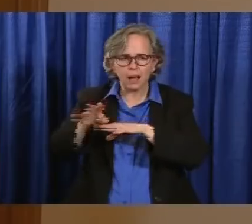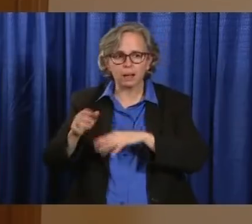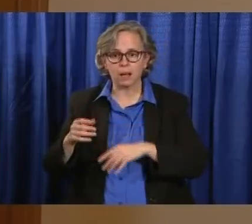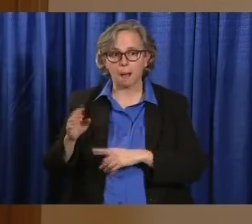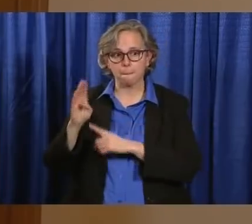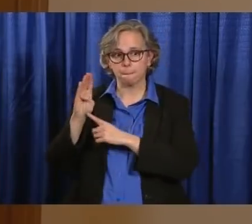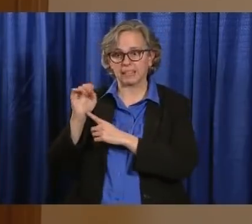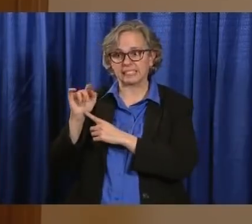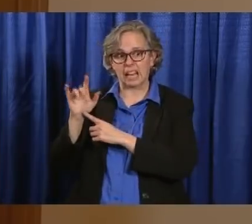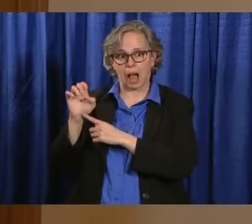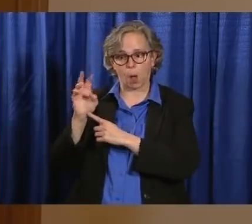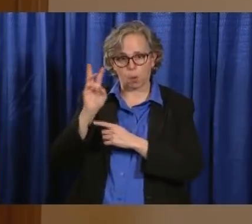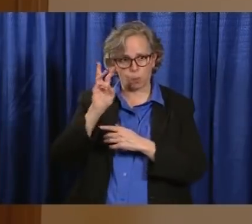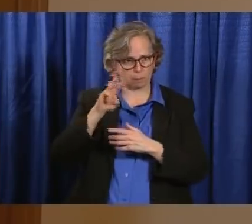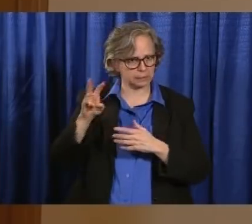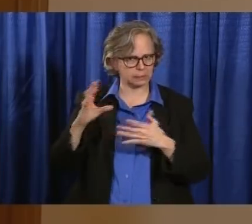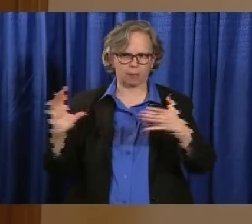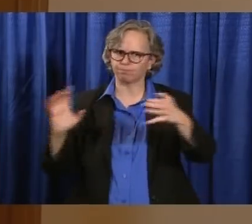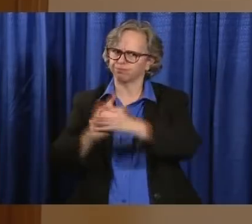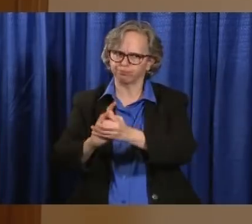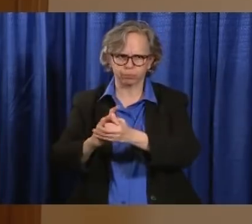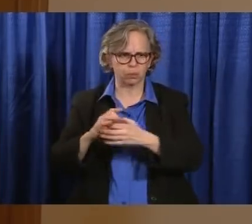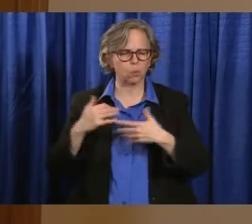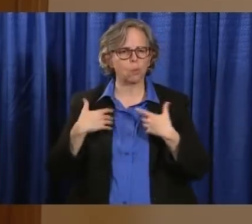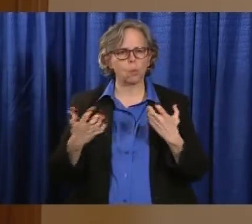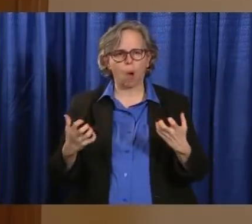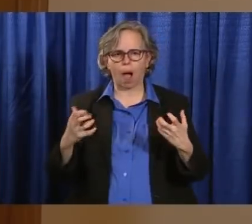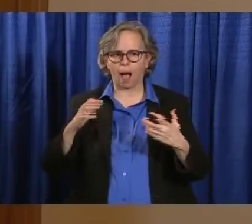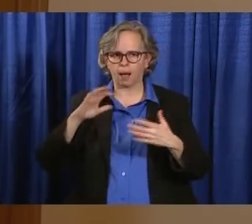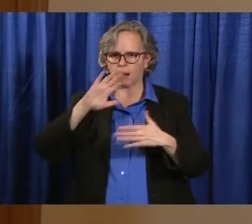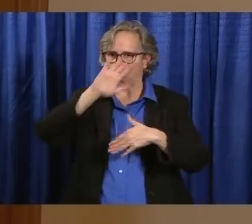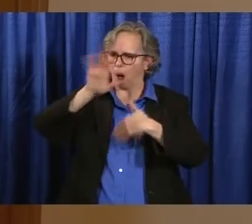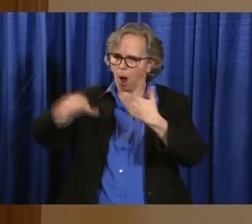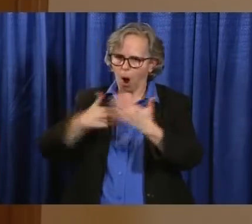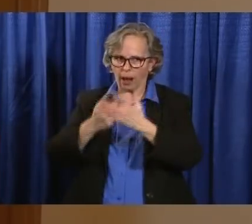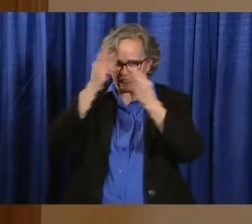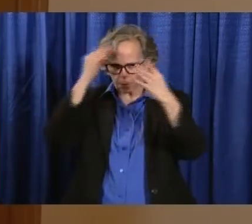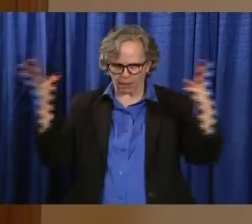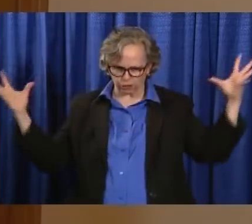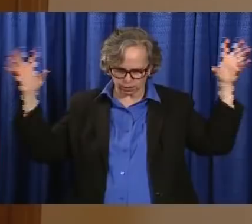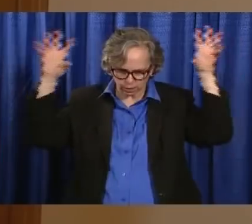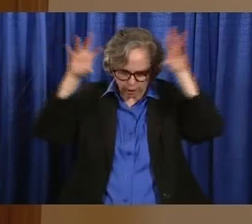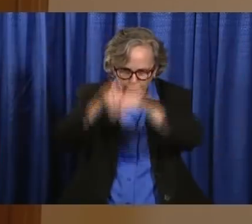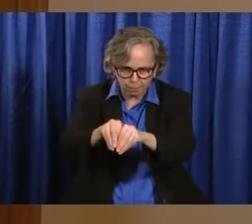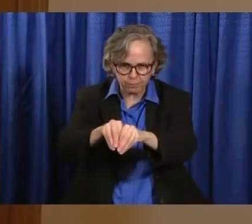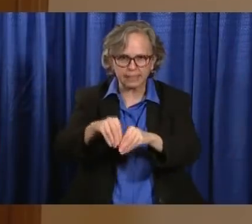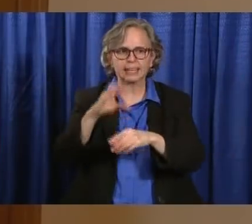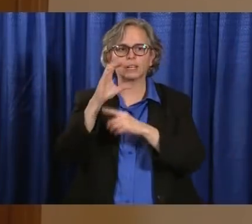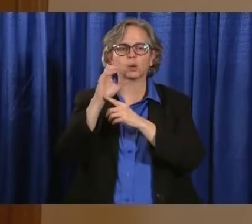on our website so you can have a one-stop shop. And don't forget about our call center,